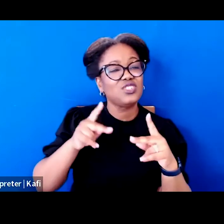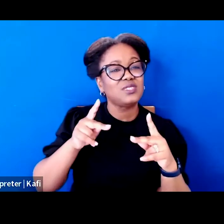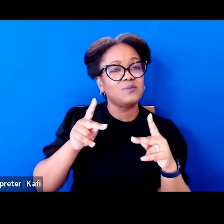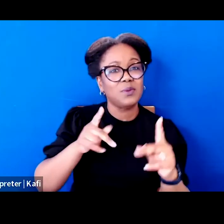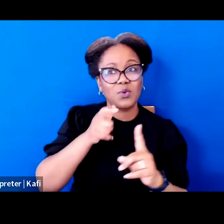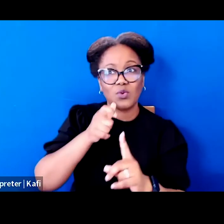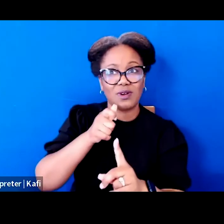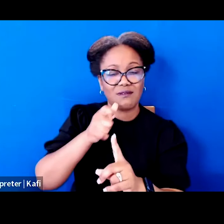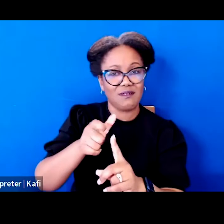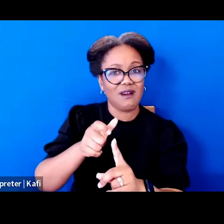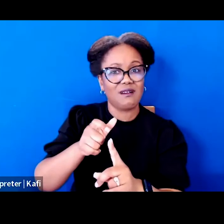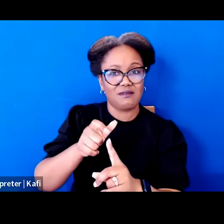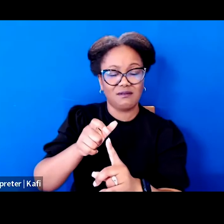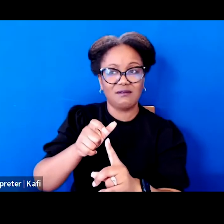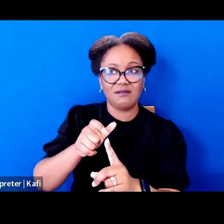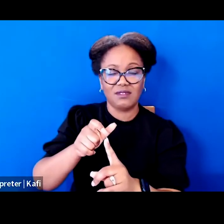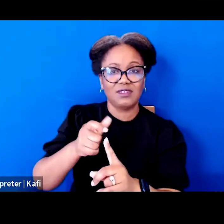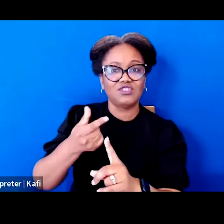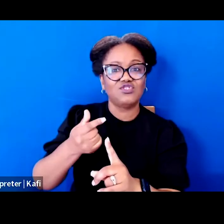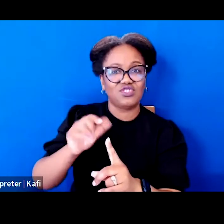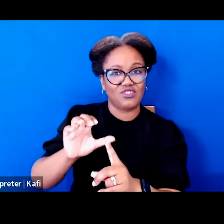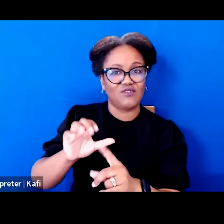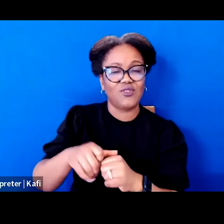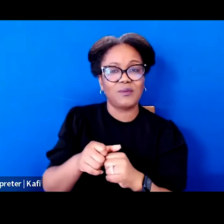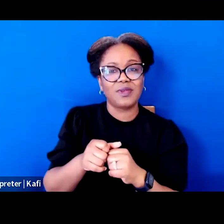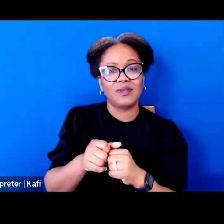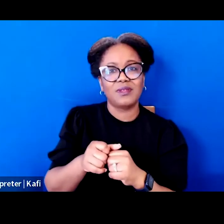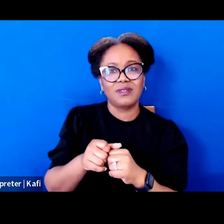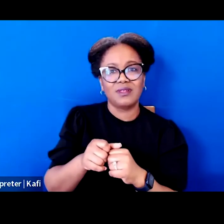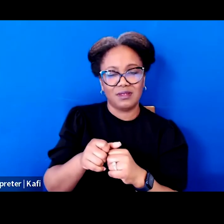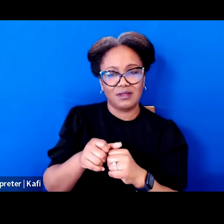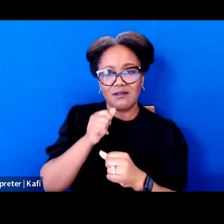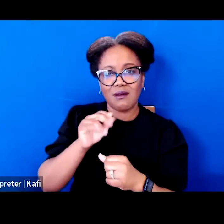and to share with you all. And I'm going to go ahead and pass it back to our panelists.